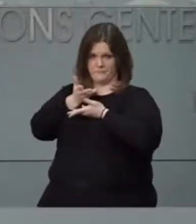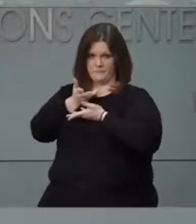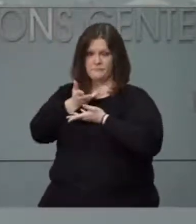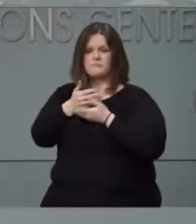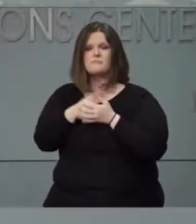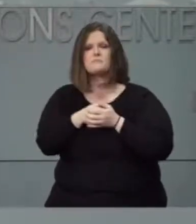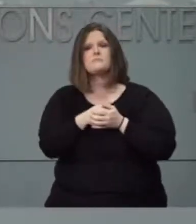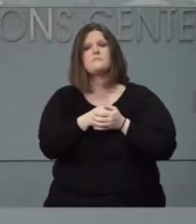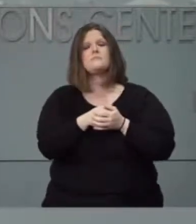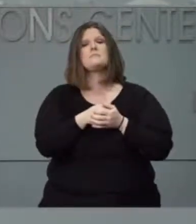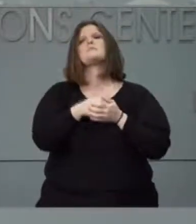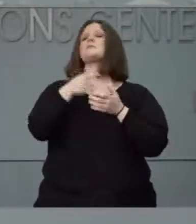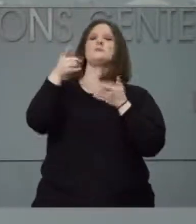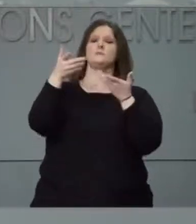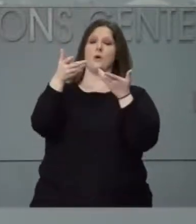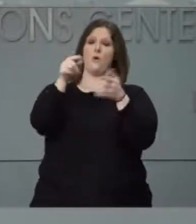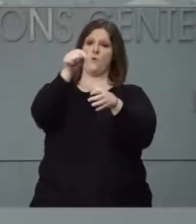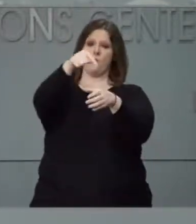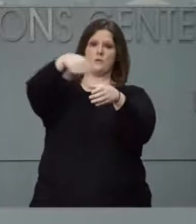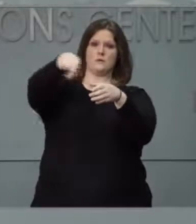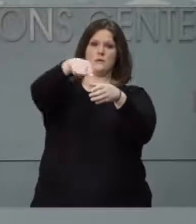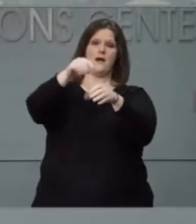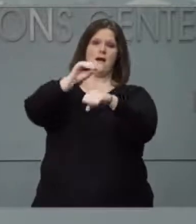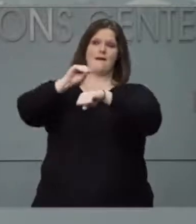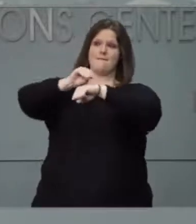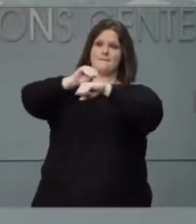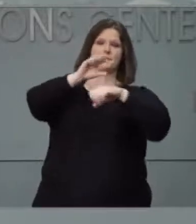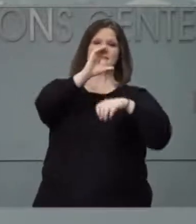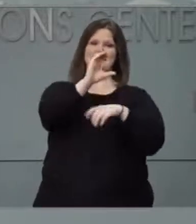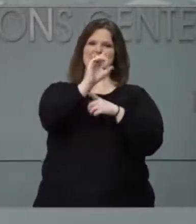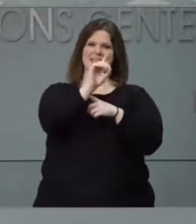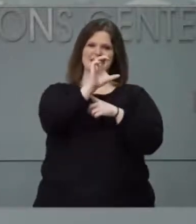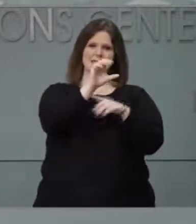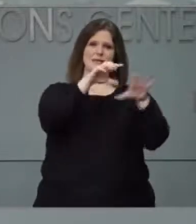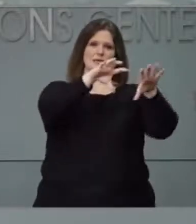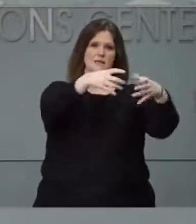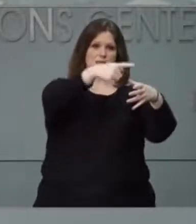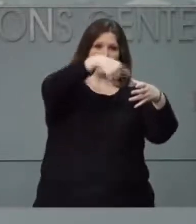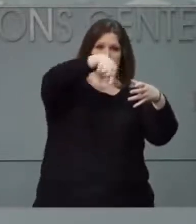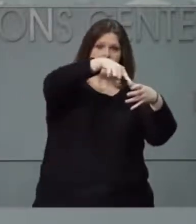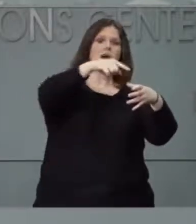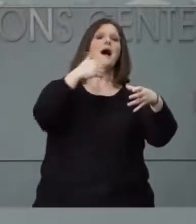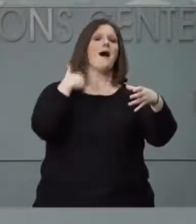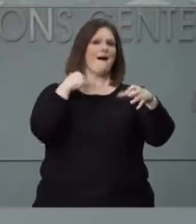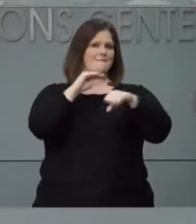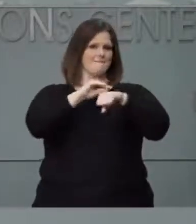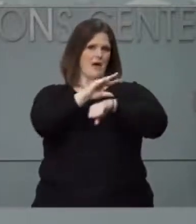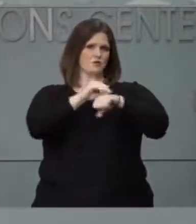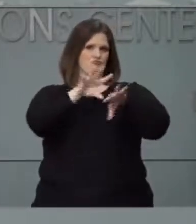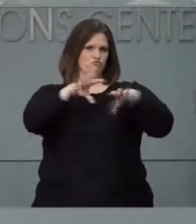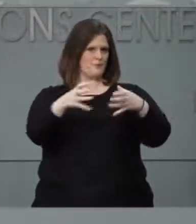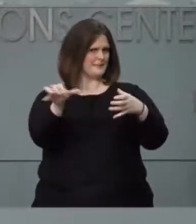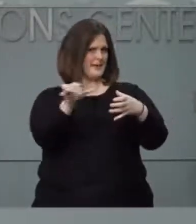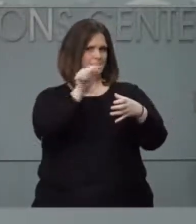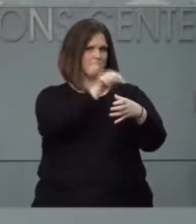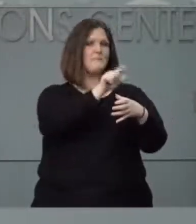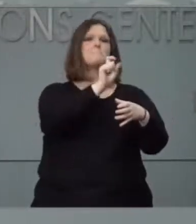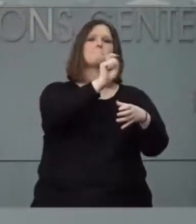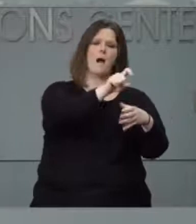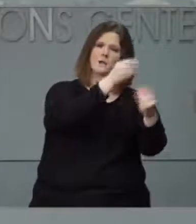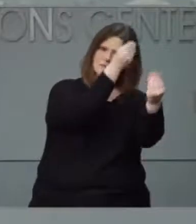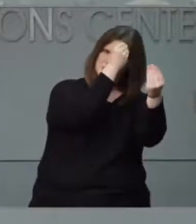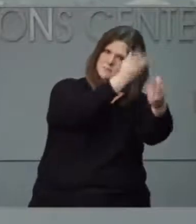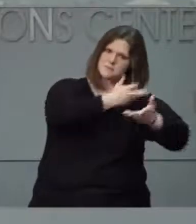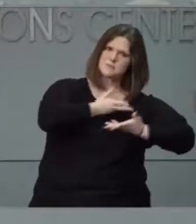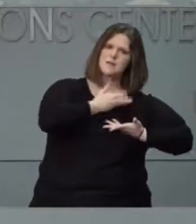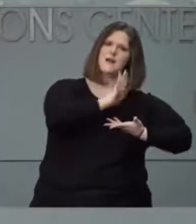where an advisory committee for the CDC, it's called the ACIP committee, has to also tell us and give us their